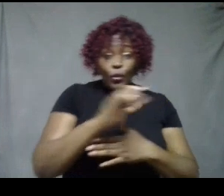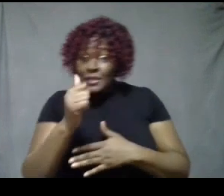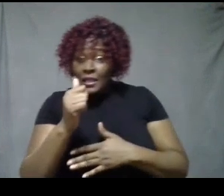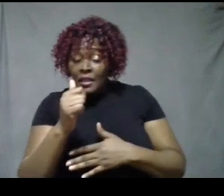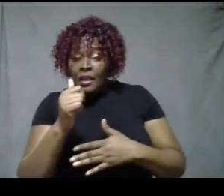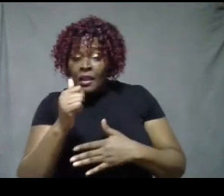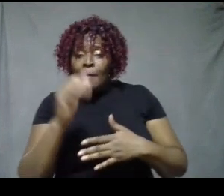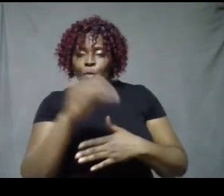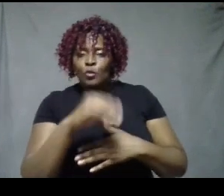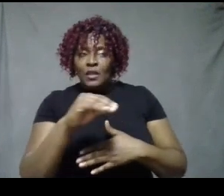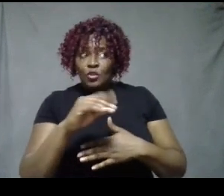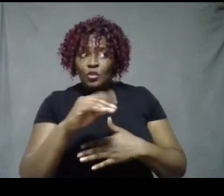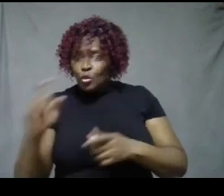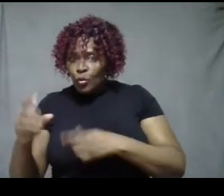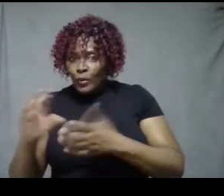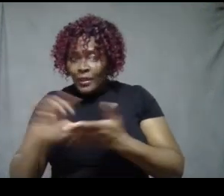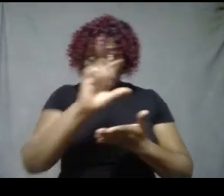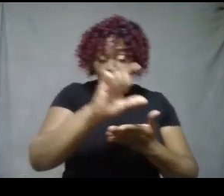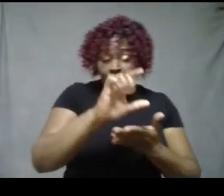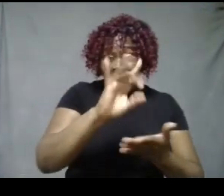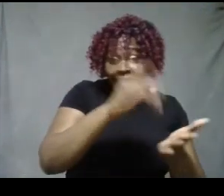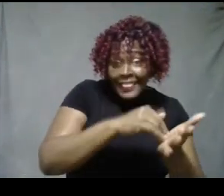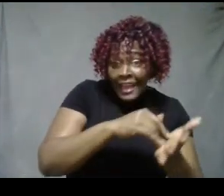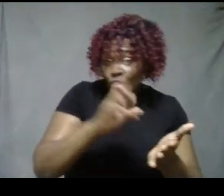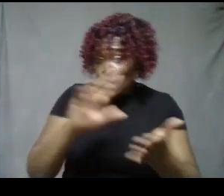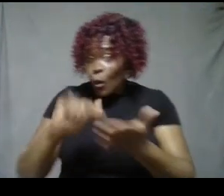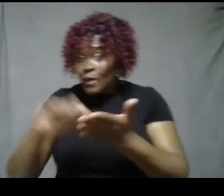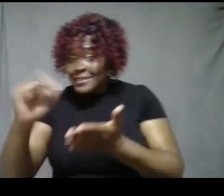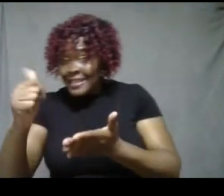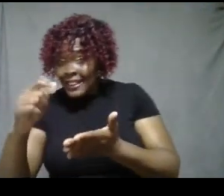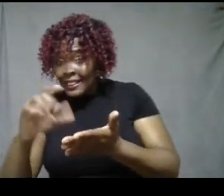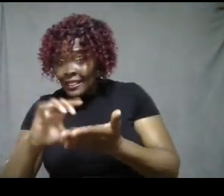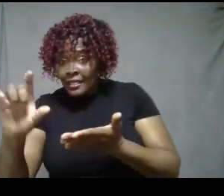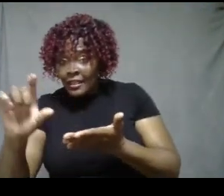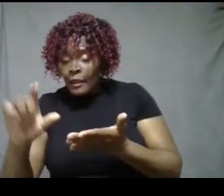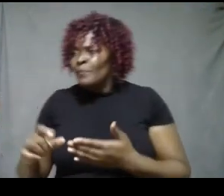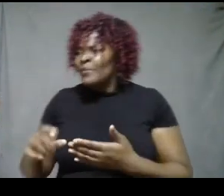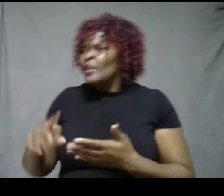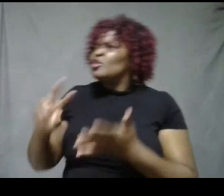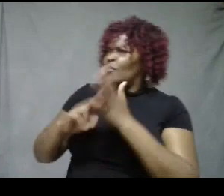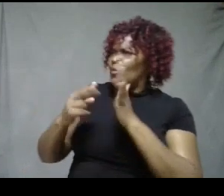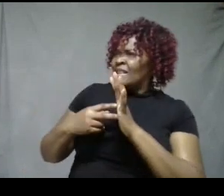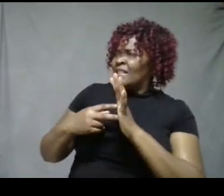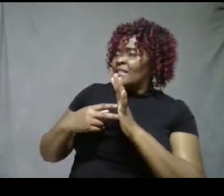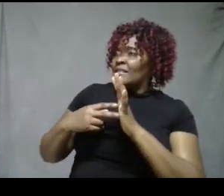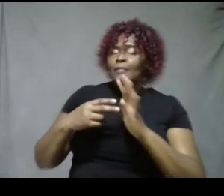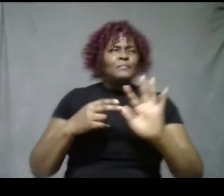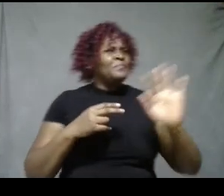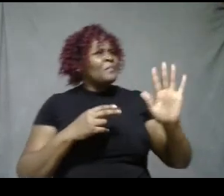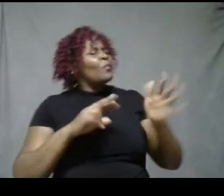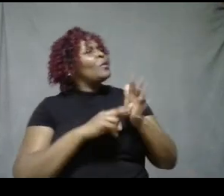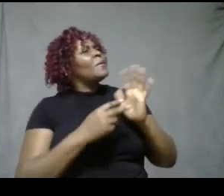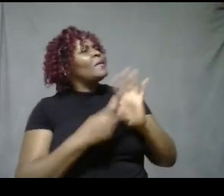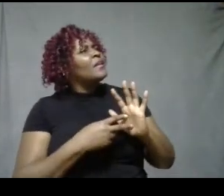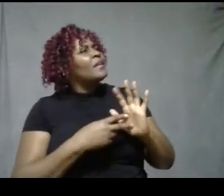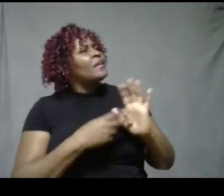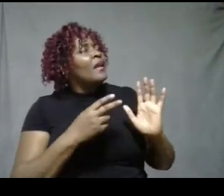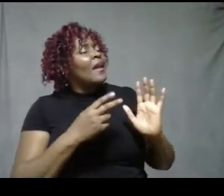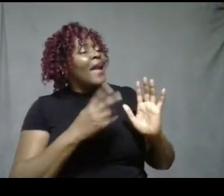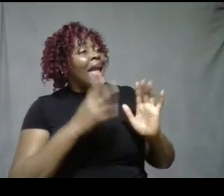or do we give them $10,000? So if you're saying their total loss was only $8,000, they would get eight. They would get eight. Okay, correct. Perfect.